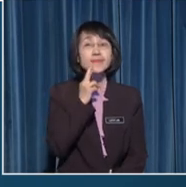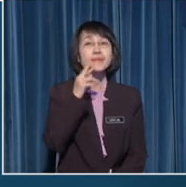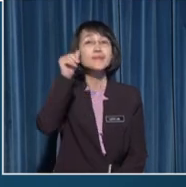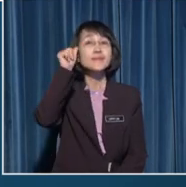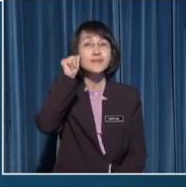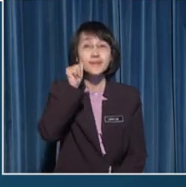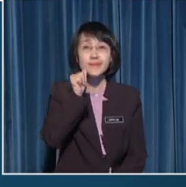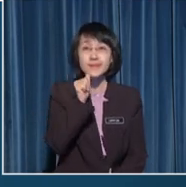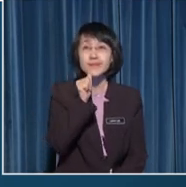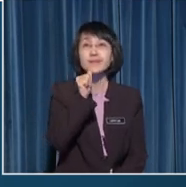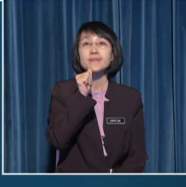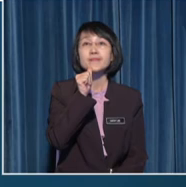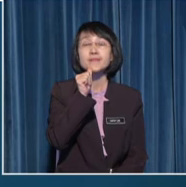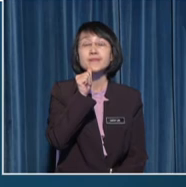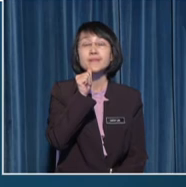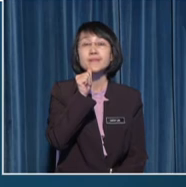Alia,